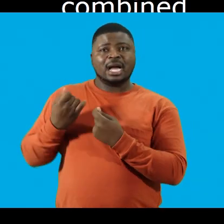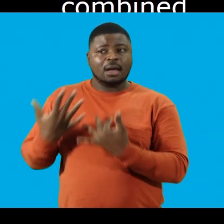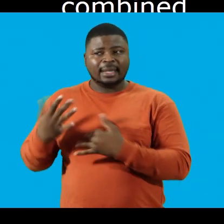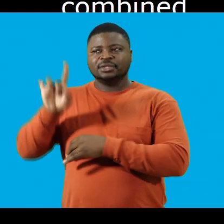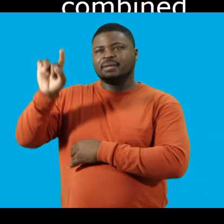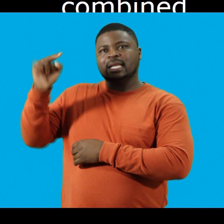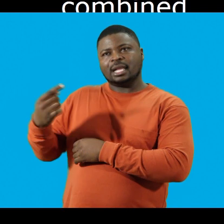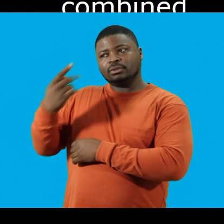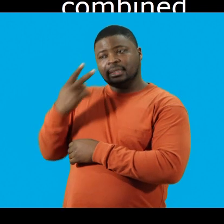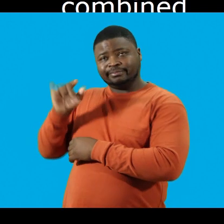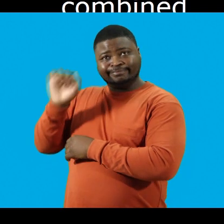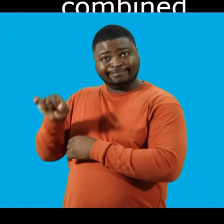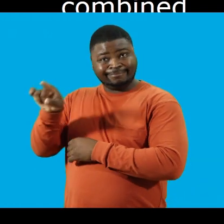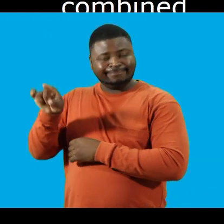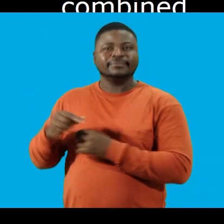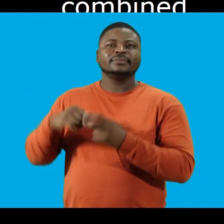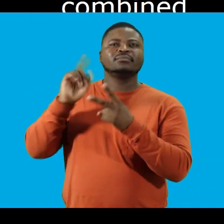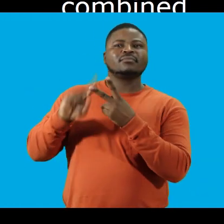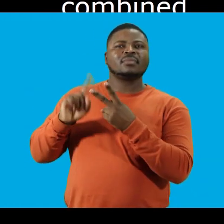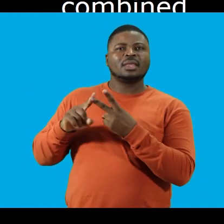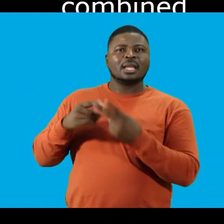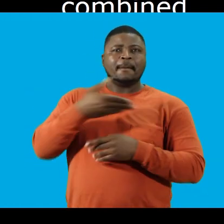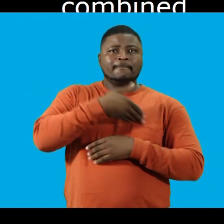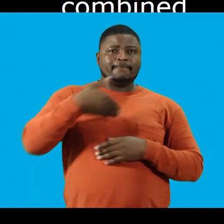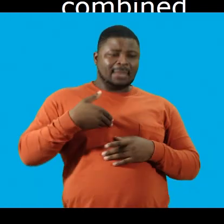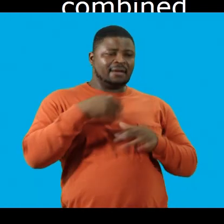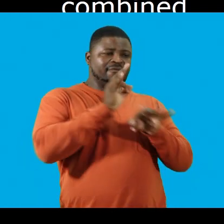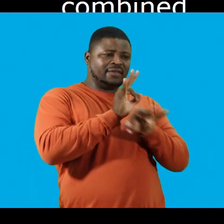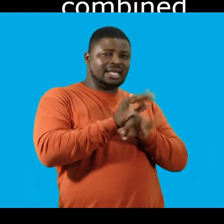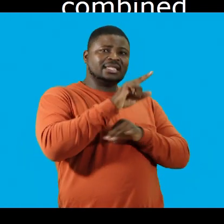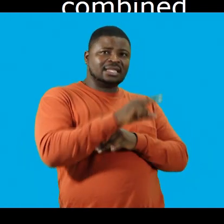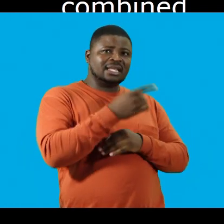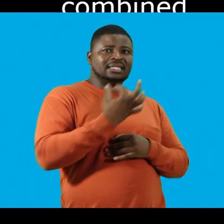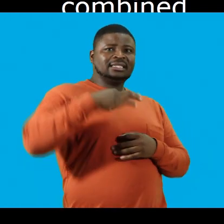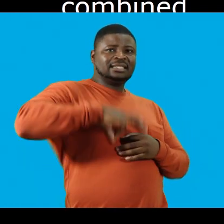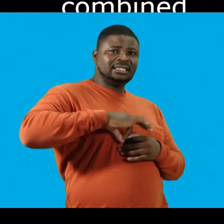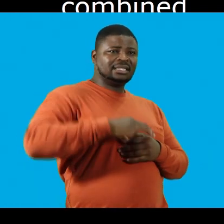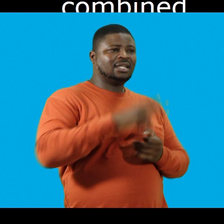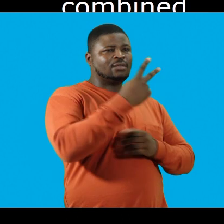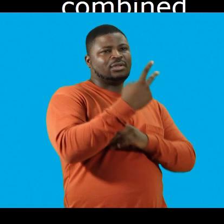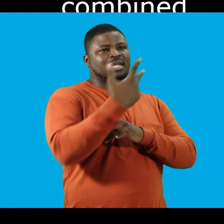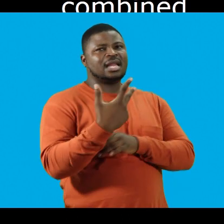7,000 Rand, and then the parents combined an income of